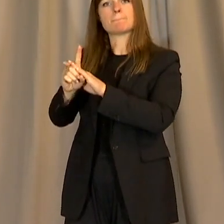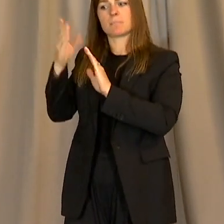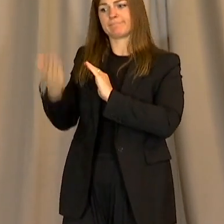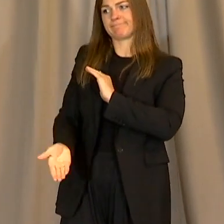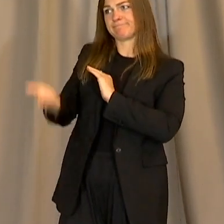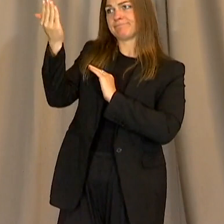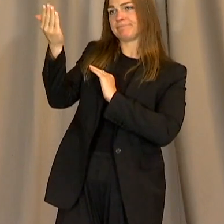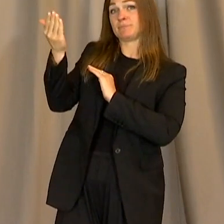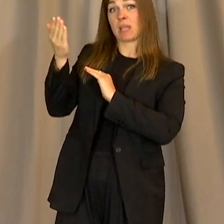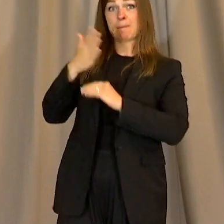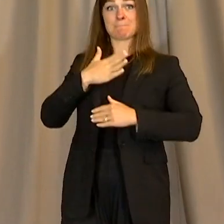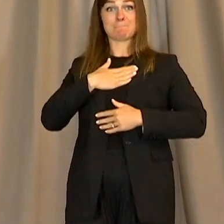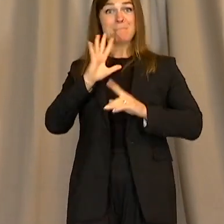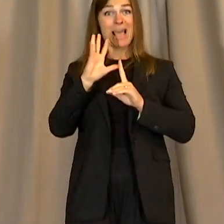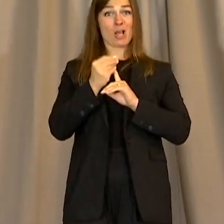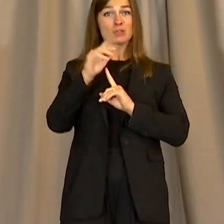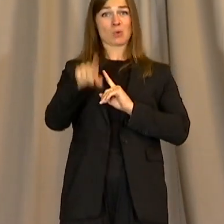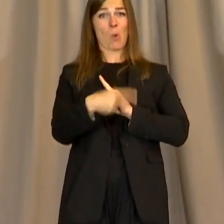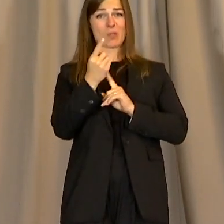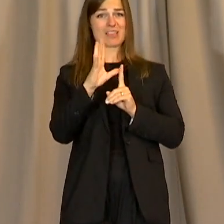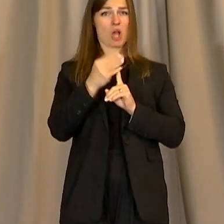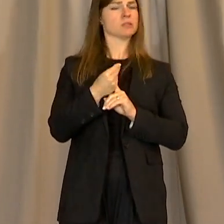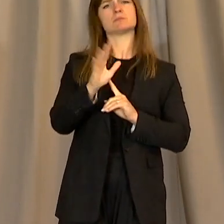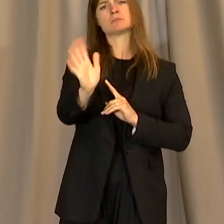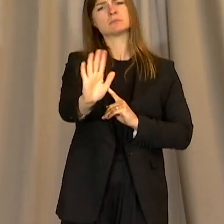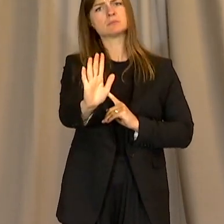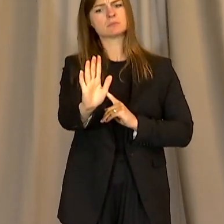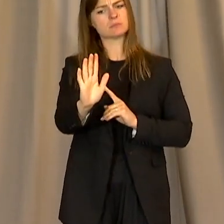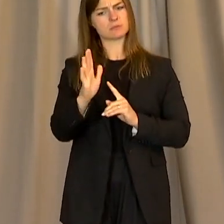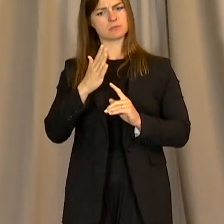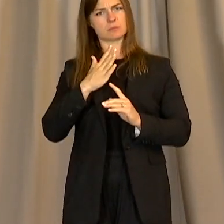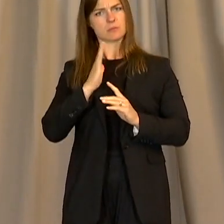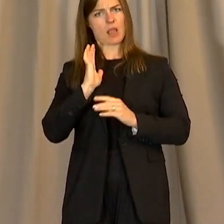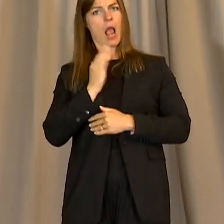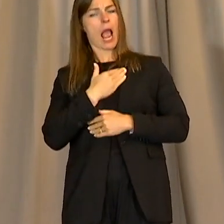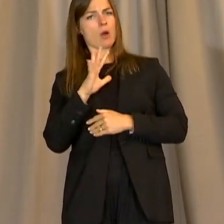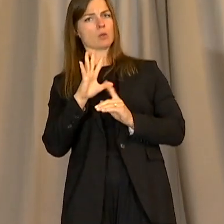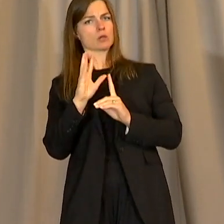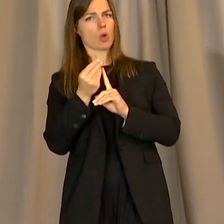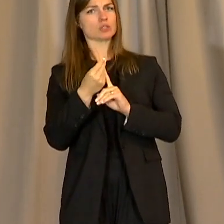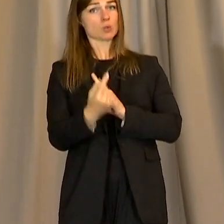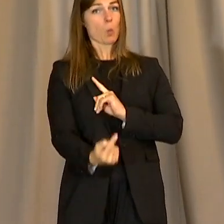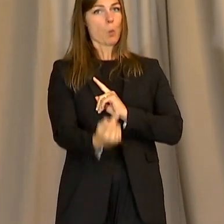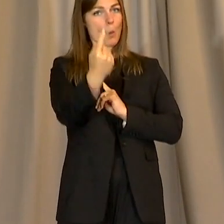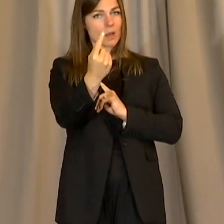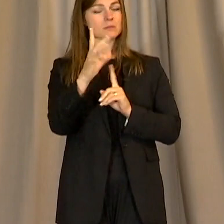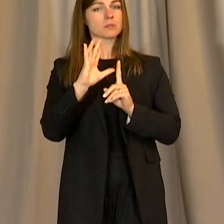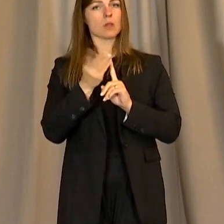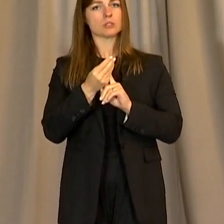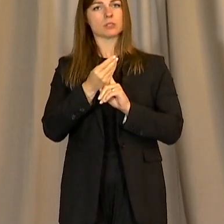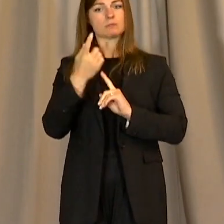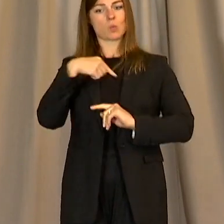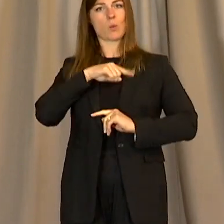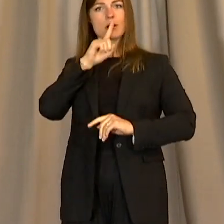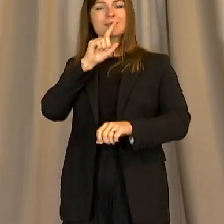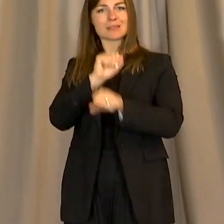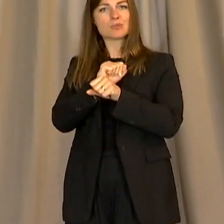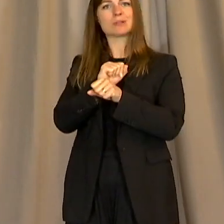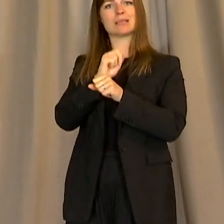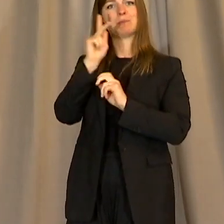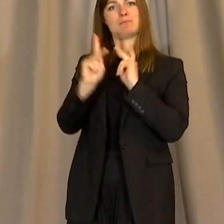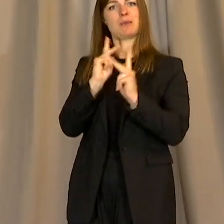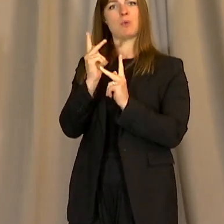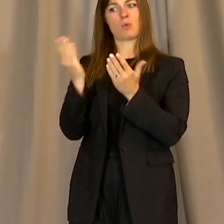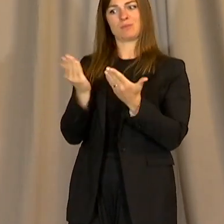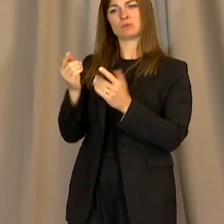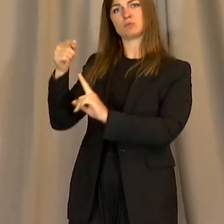culture is the culture. Our culture is one culture, and we're literally here to serve the people who come into the space.